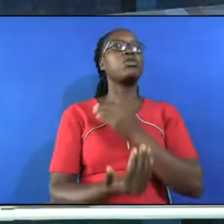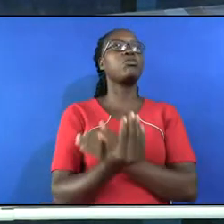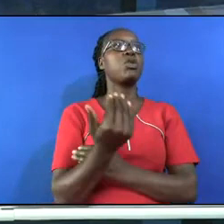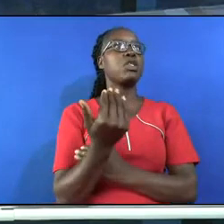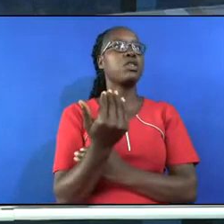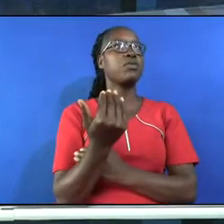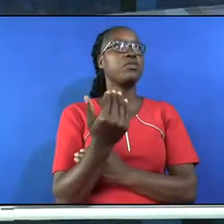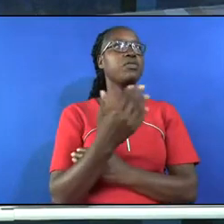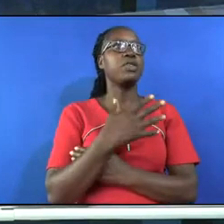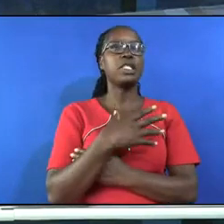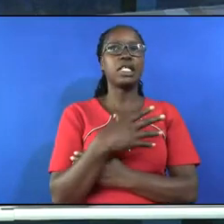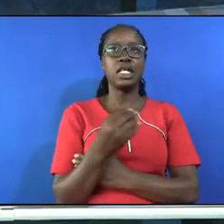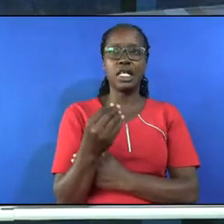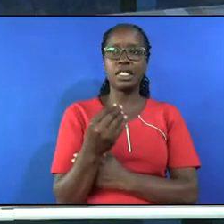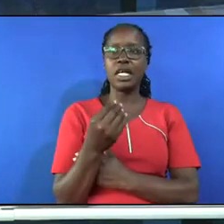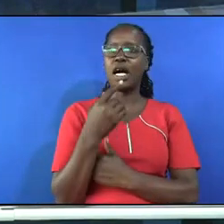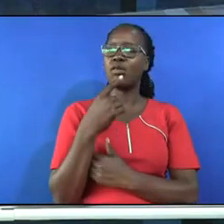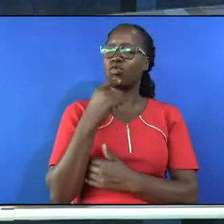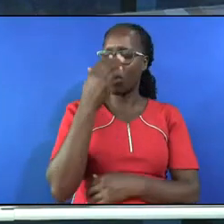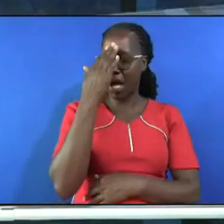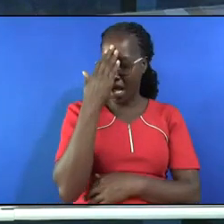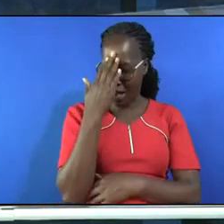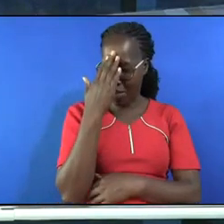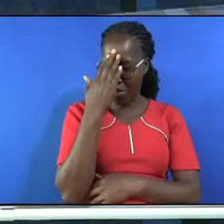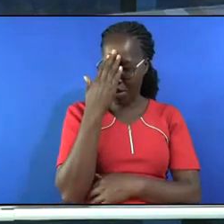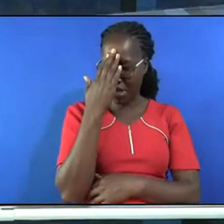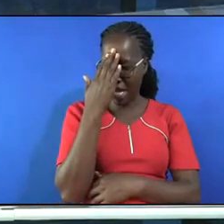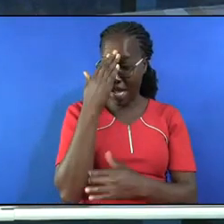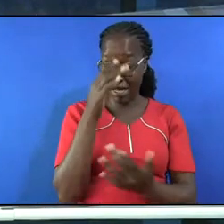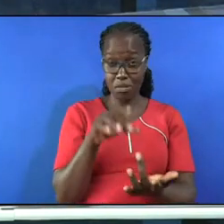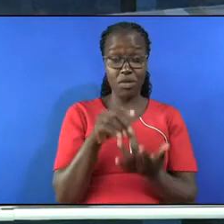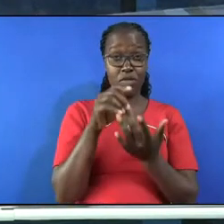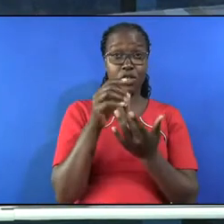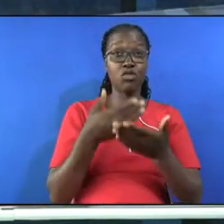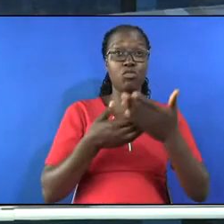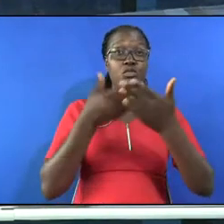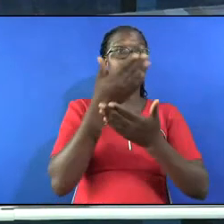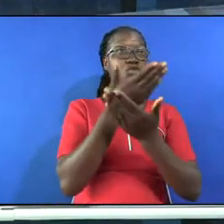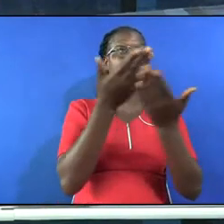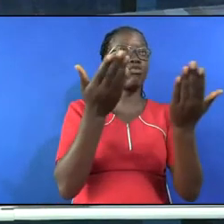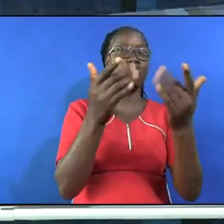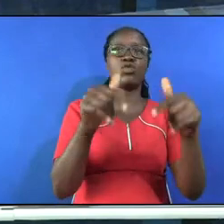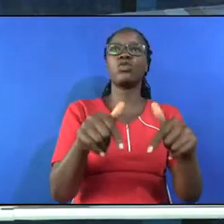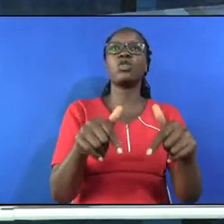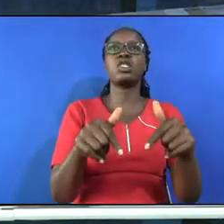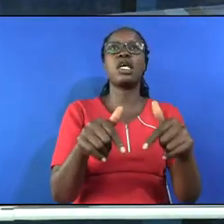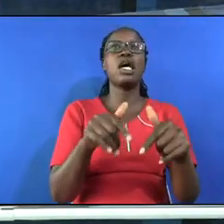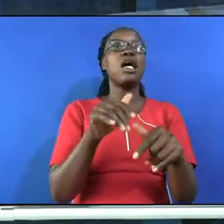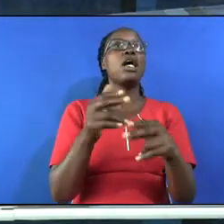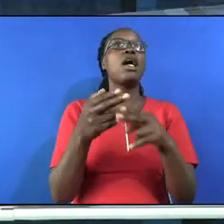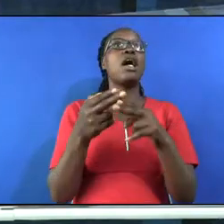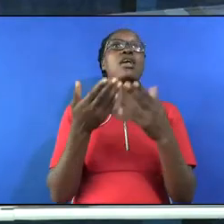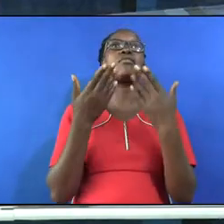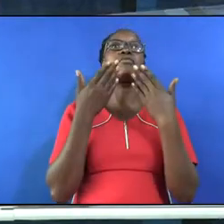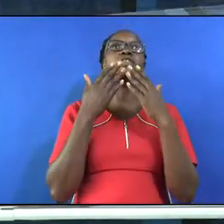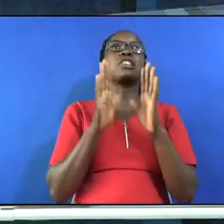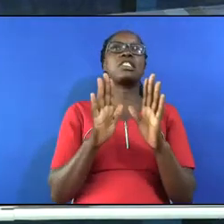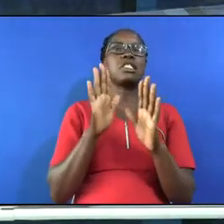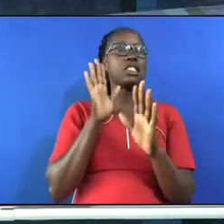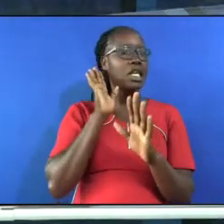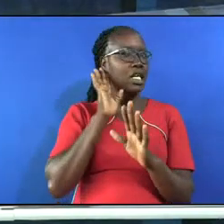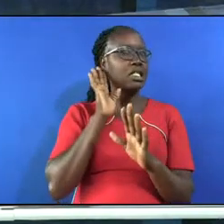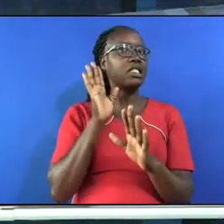morning. And I'm so humbled and privileged to be before you this day. As you heard, my name is Natalie